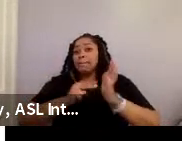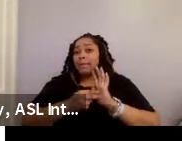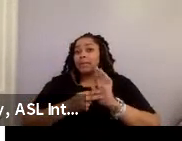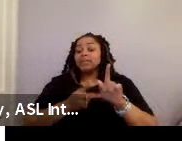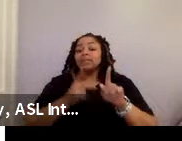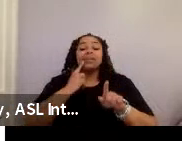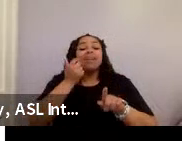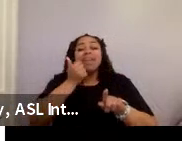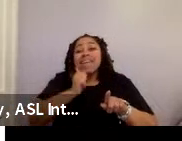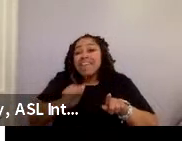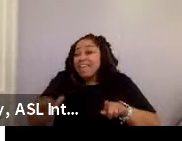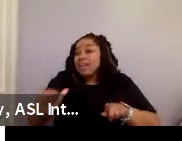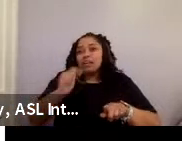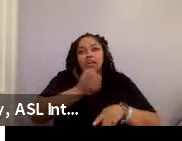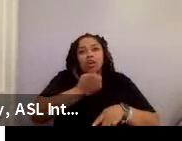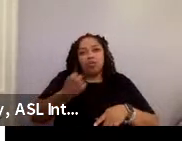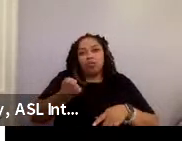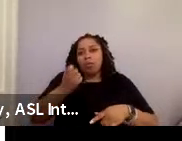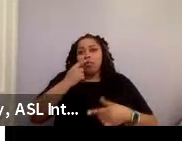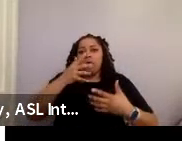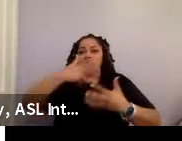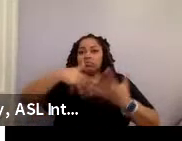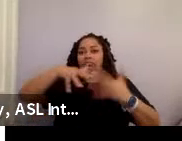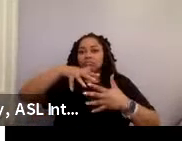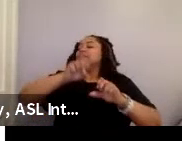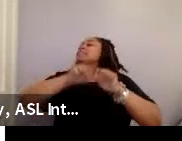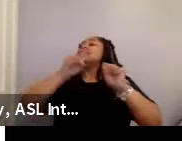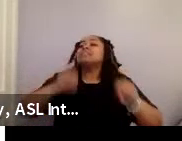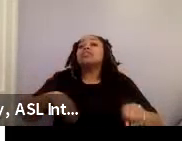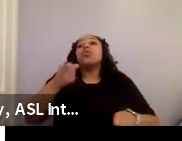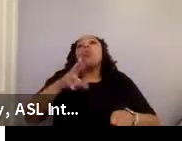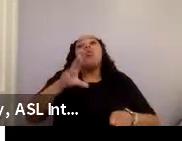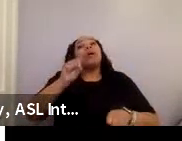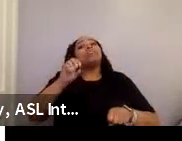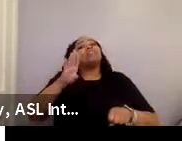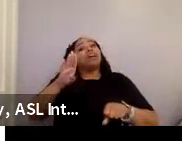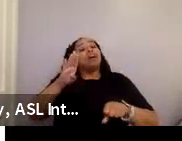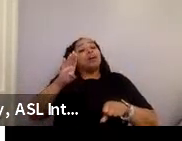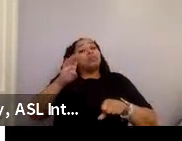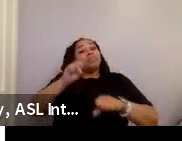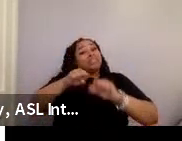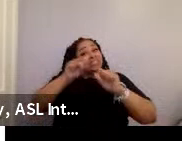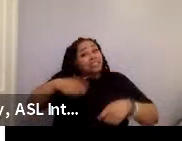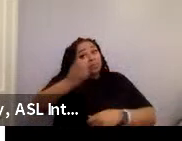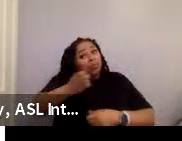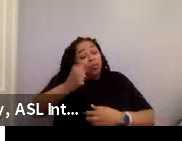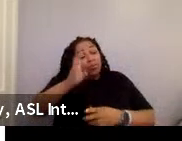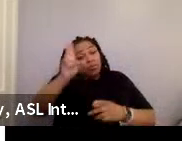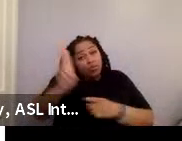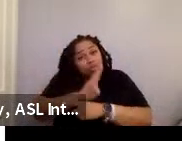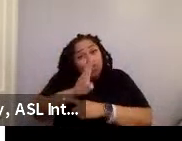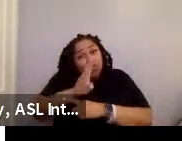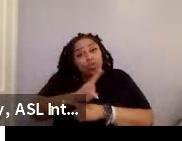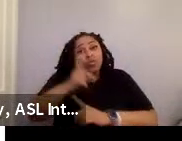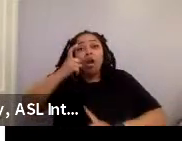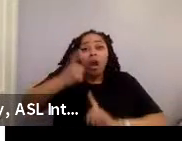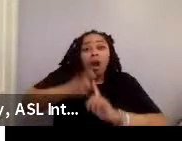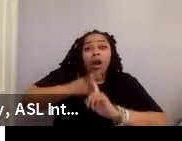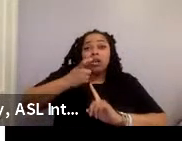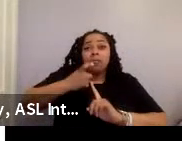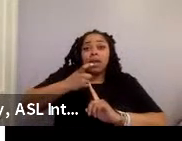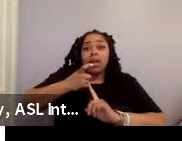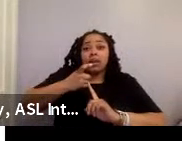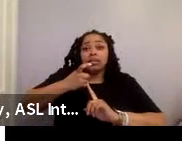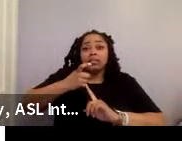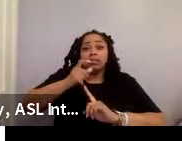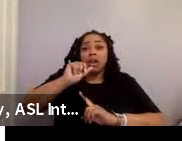any equipment or interconnected system or subsystem of equipment used in the automatic acquisition,